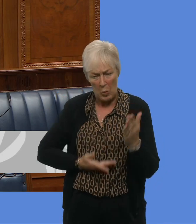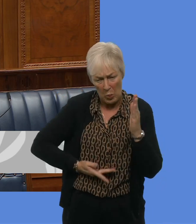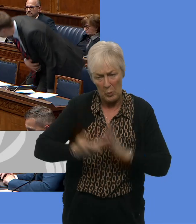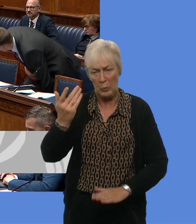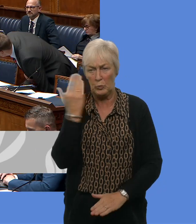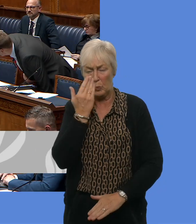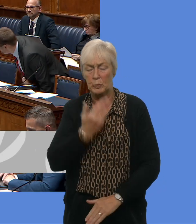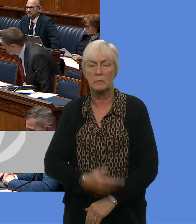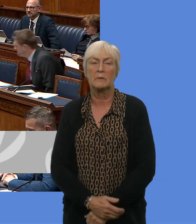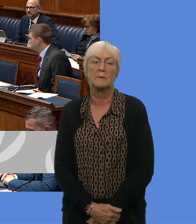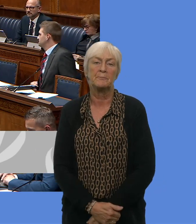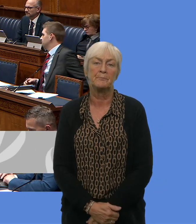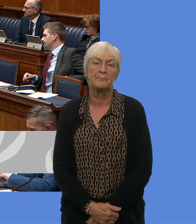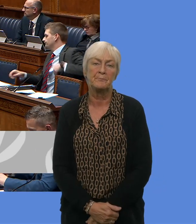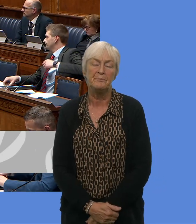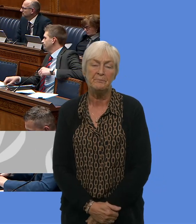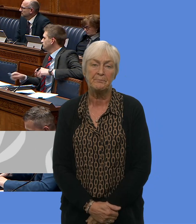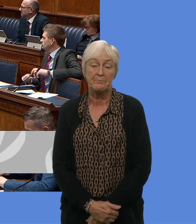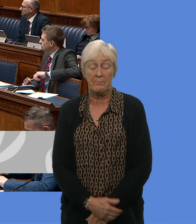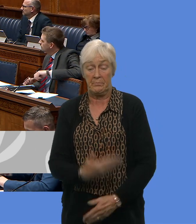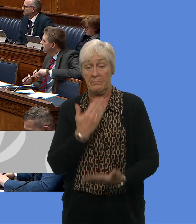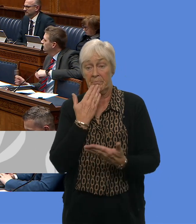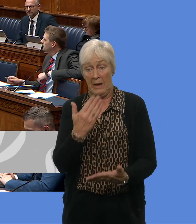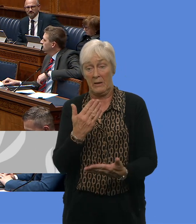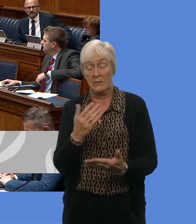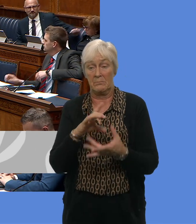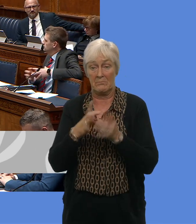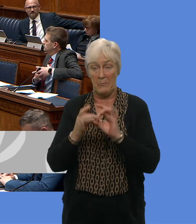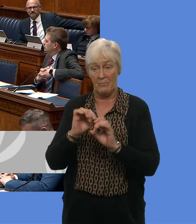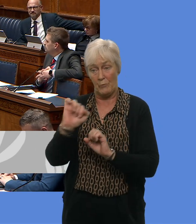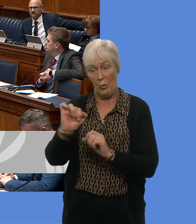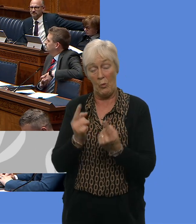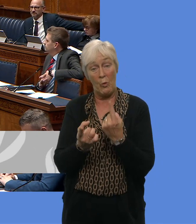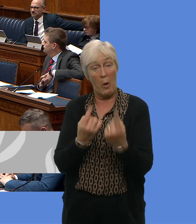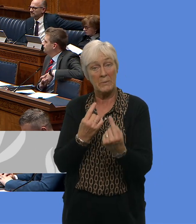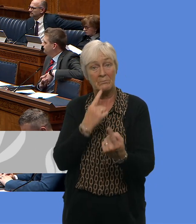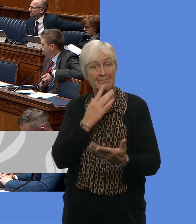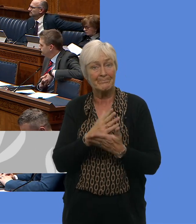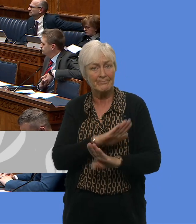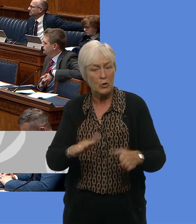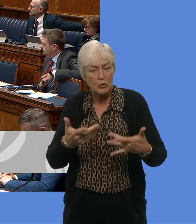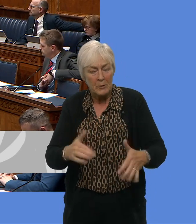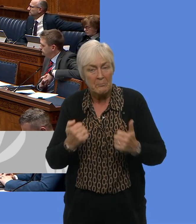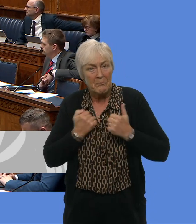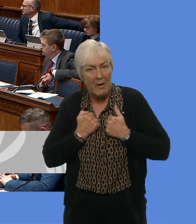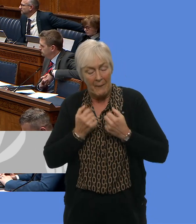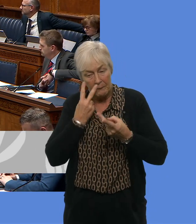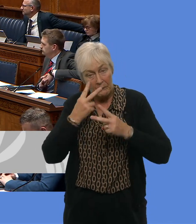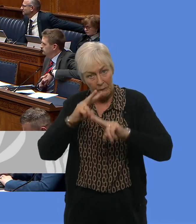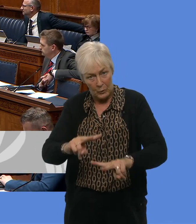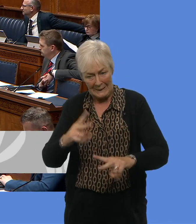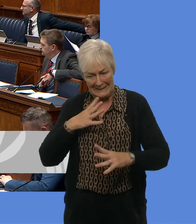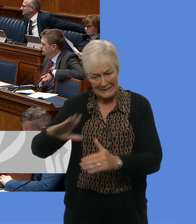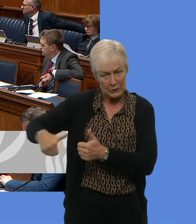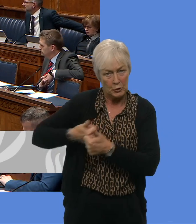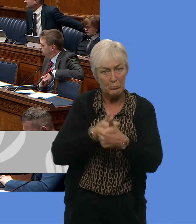deserve? Well, can I thank the member for those comments, because it isn't just my view that there needs to be this support